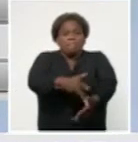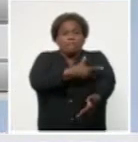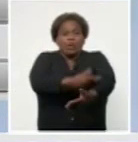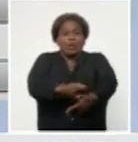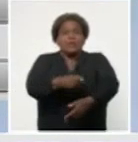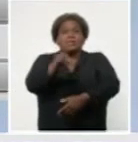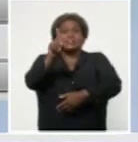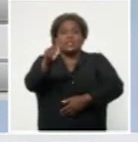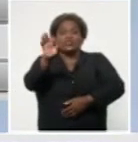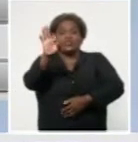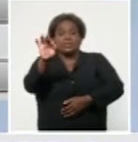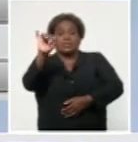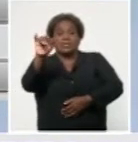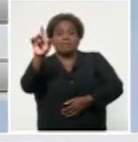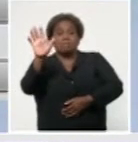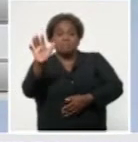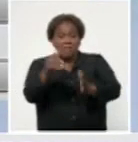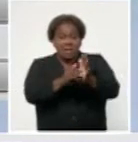accumulated